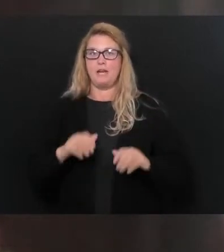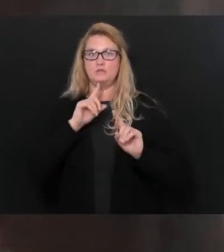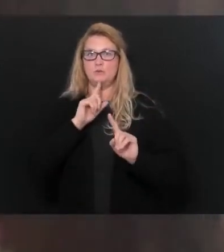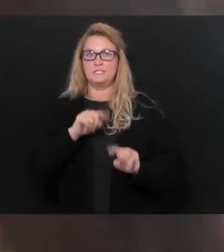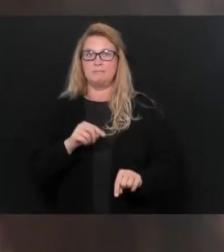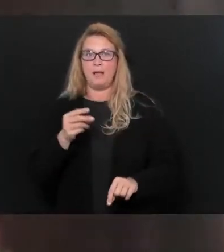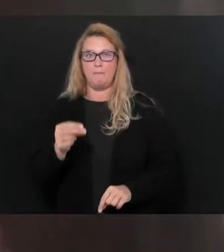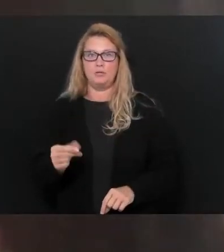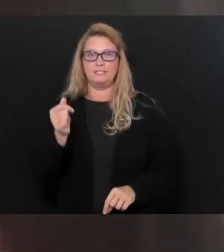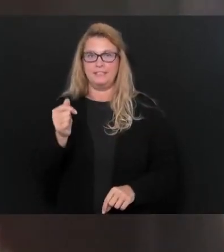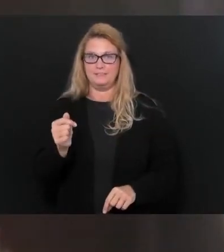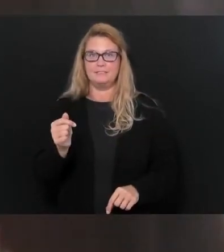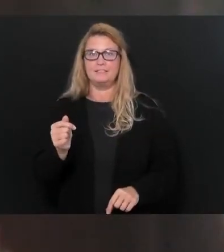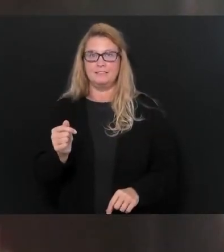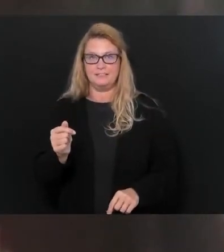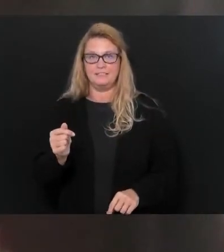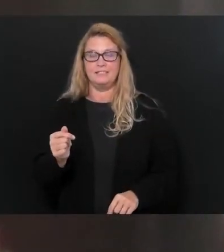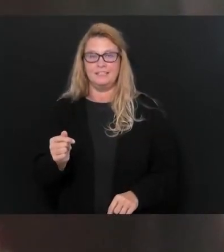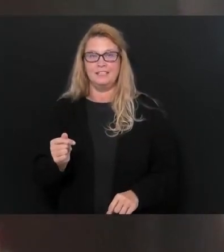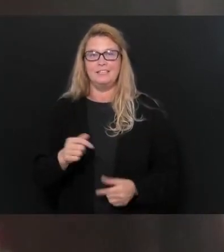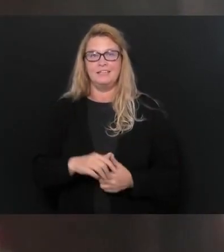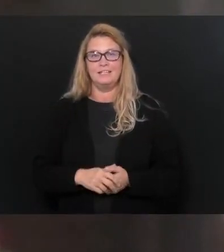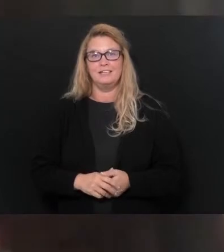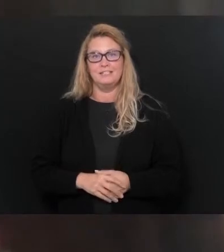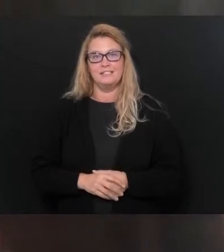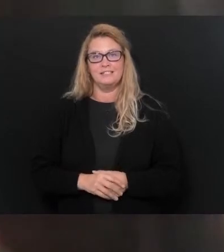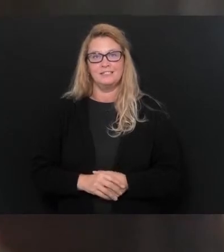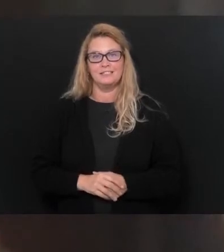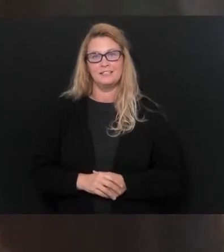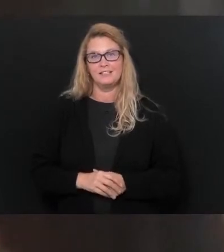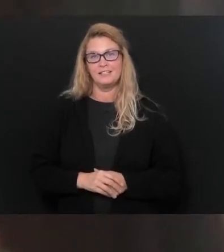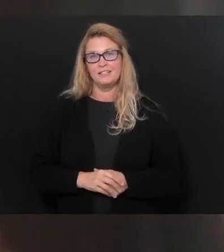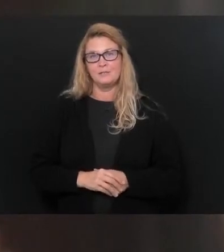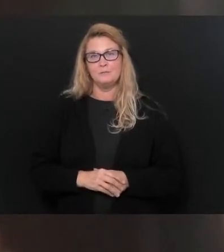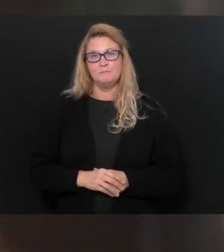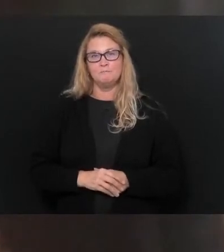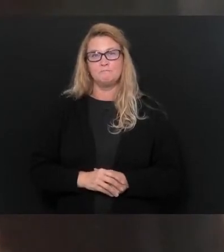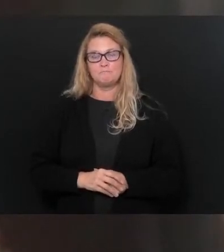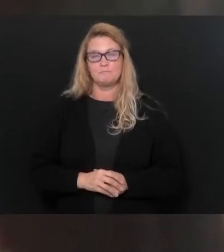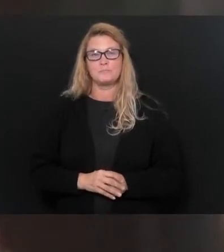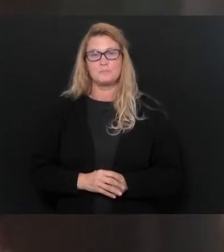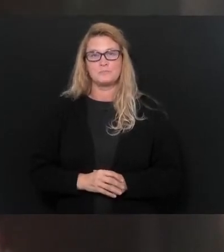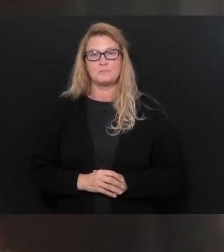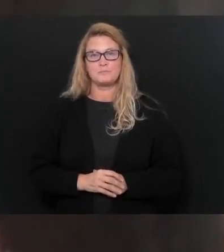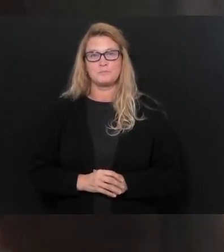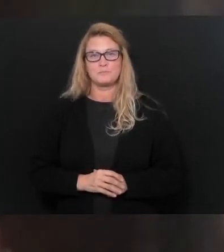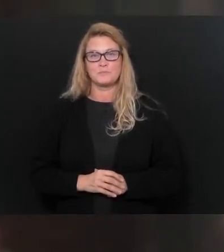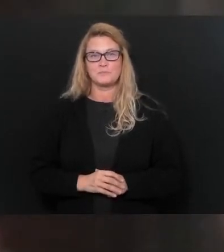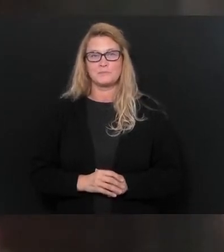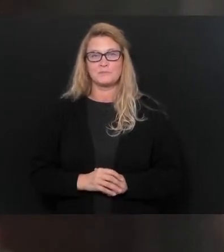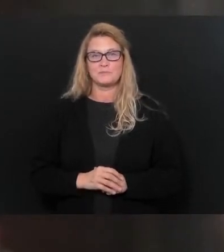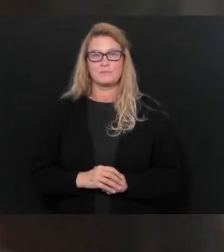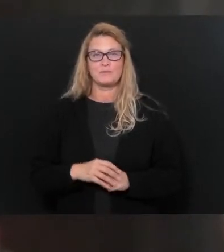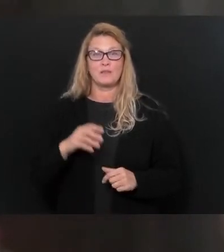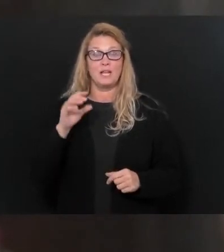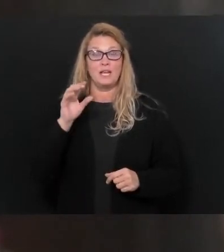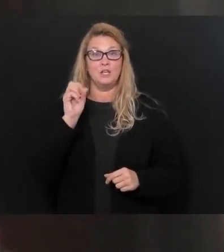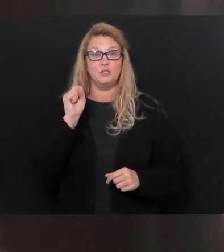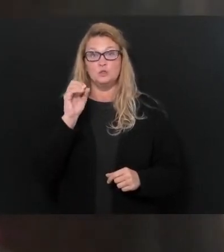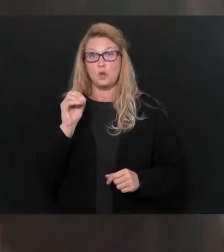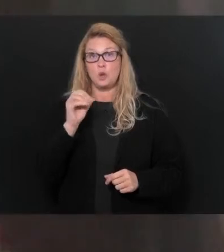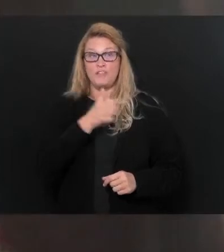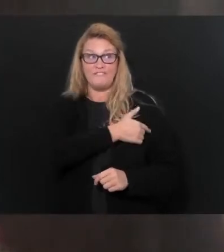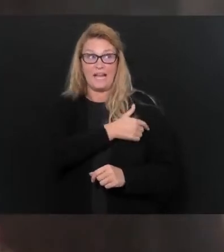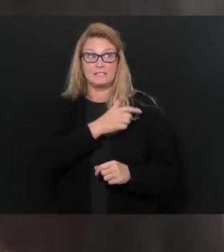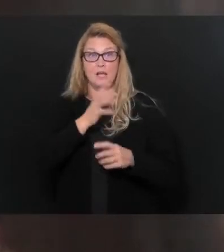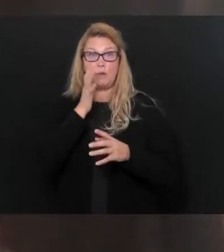to only that part of whatever we direct our body's immune response to react to. And so